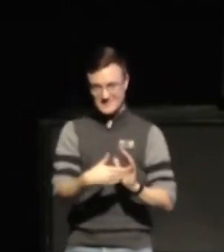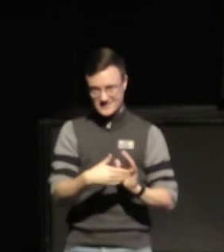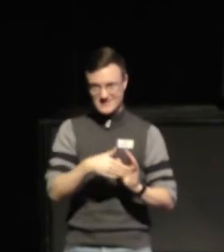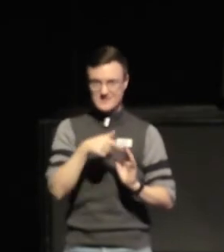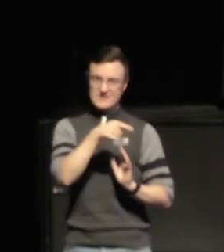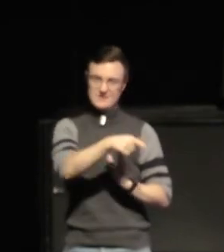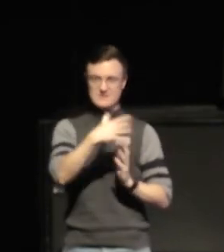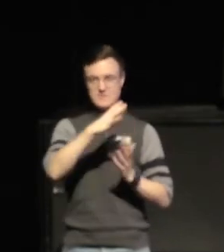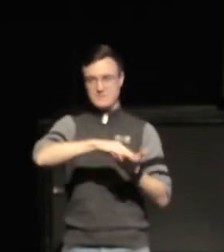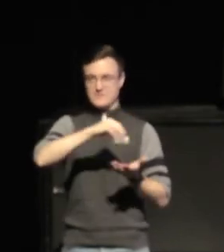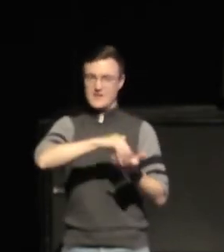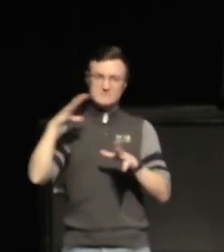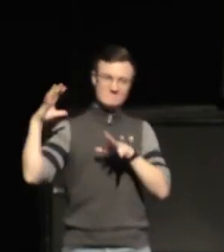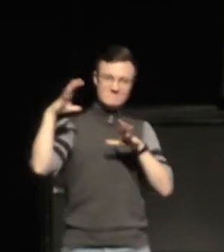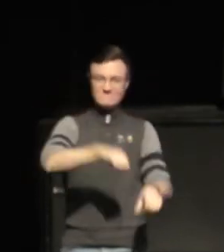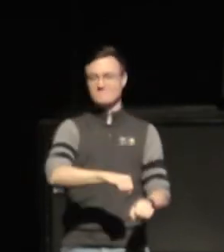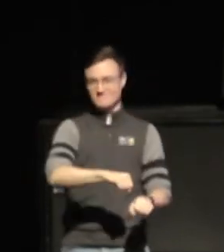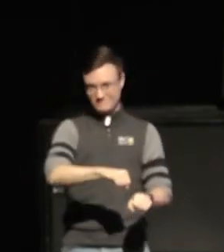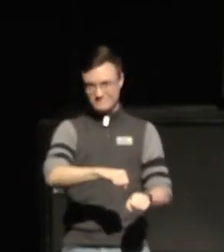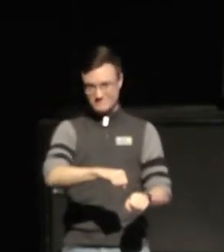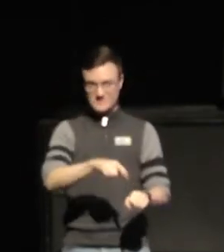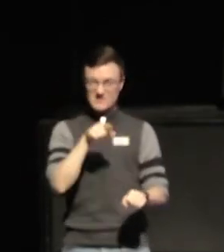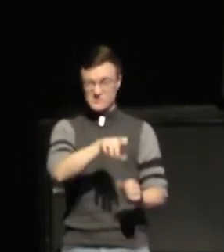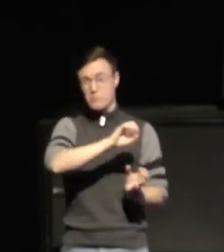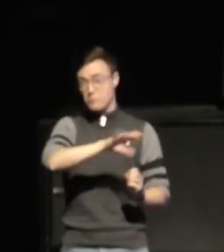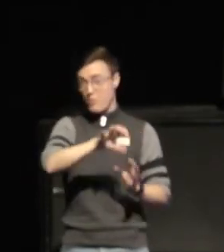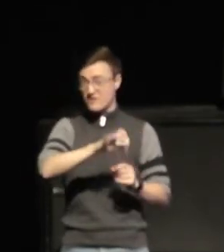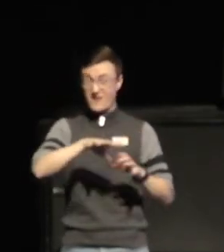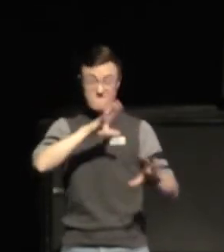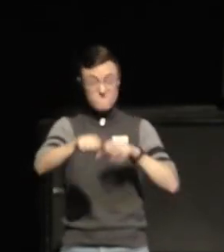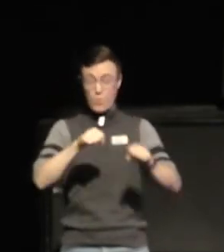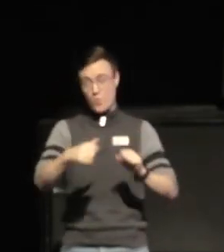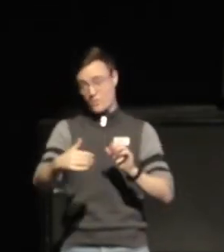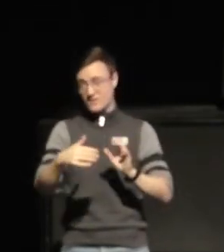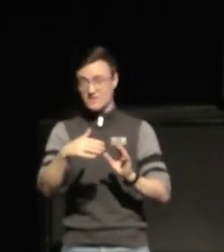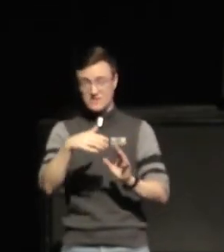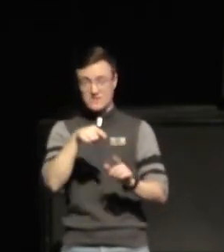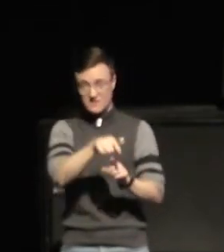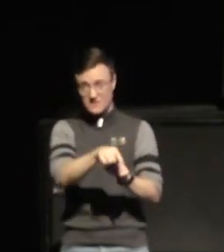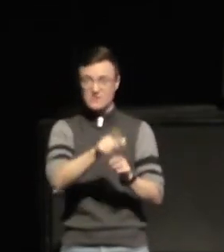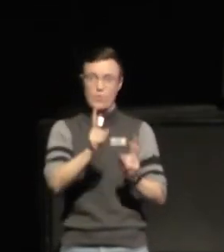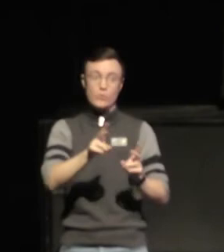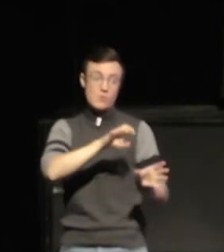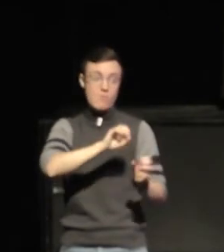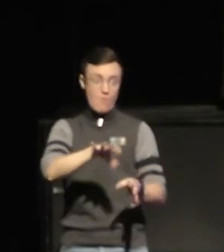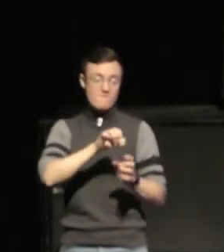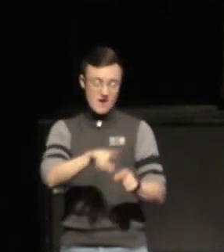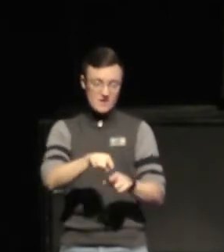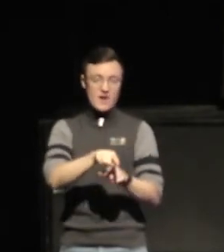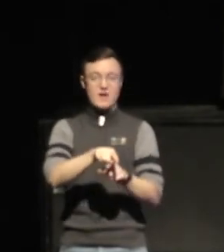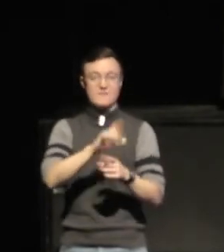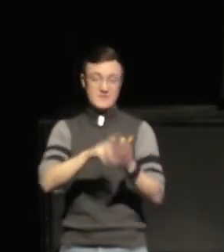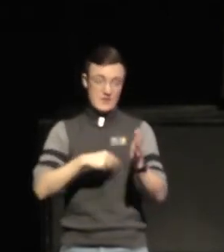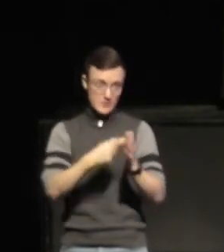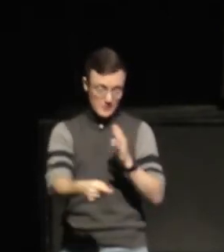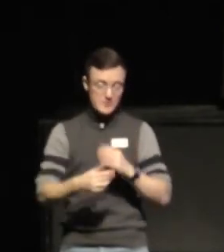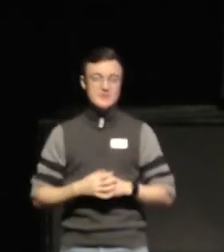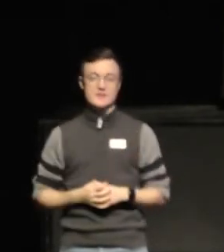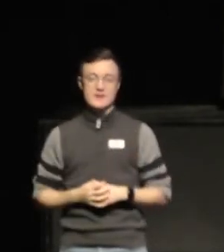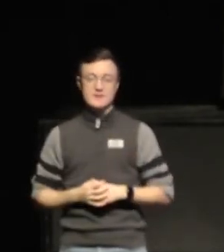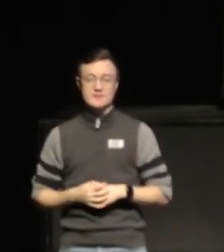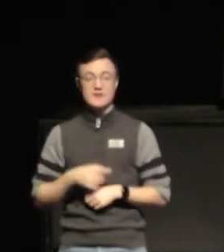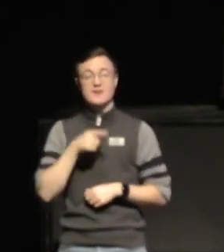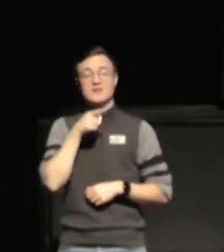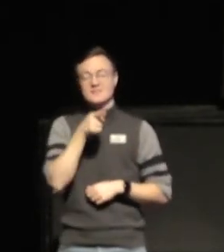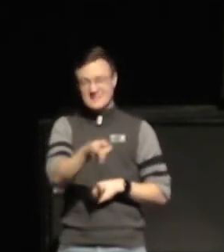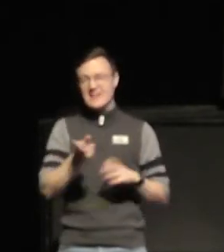that impose violence on the communities and on nature? And this is